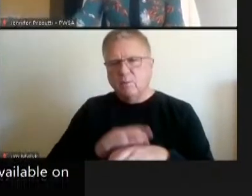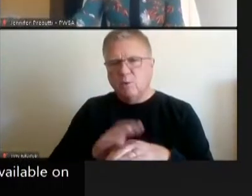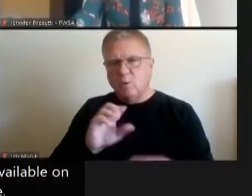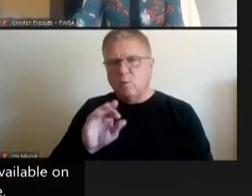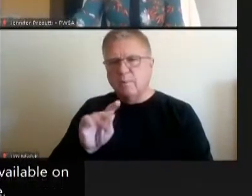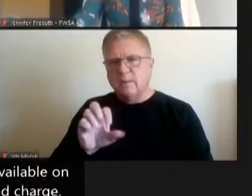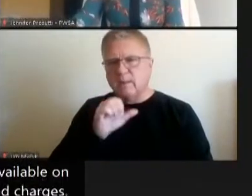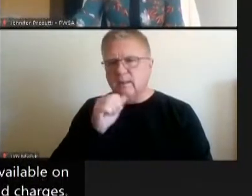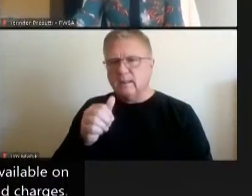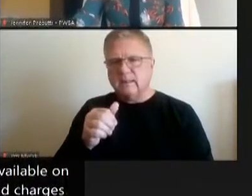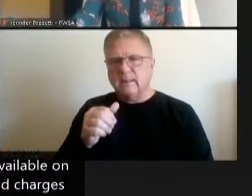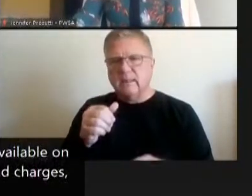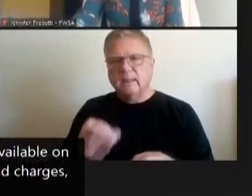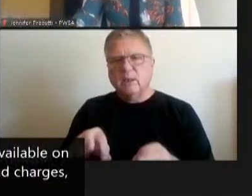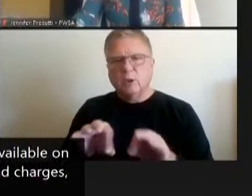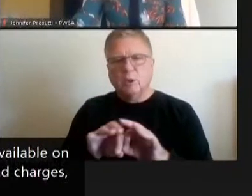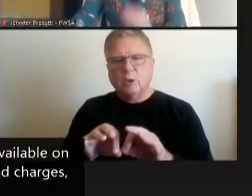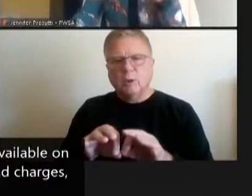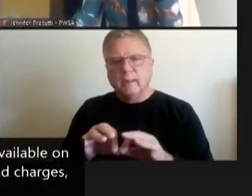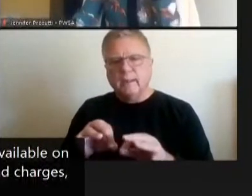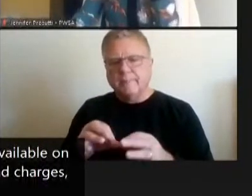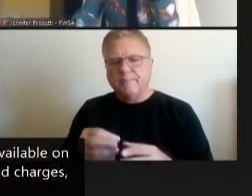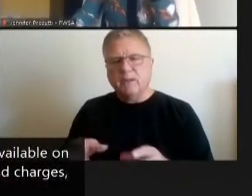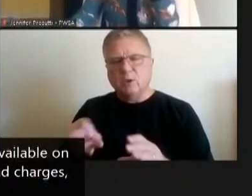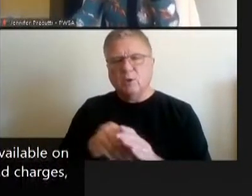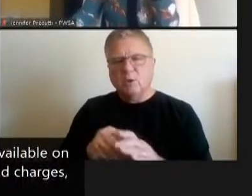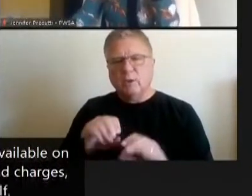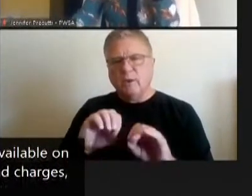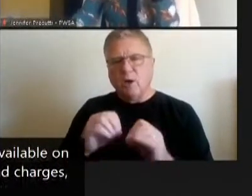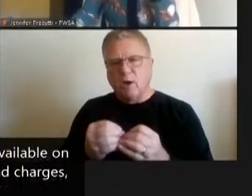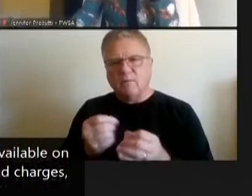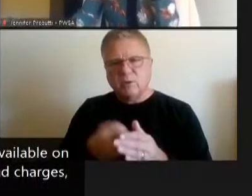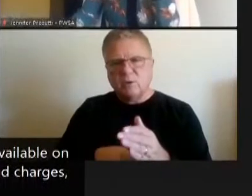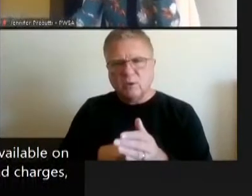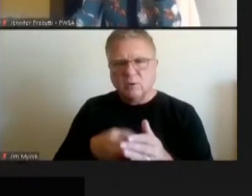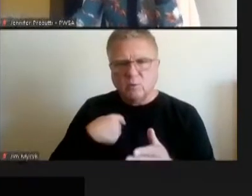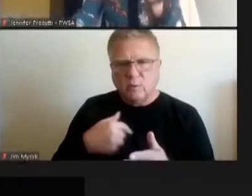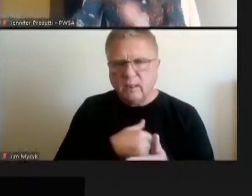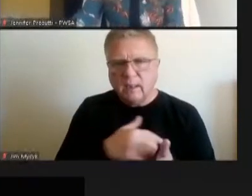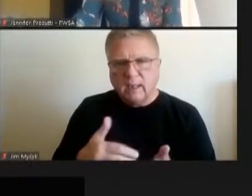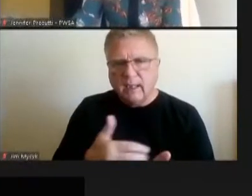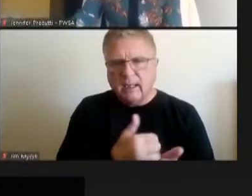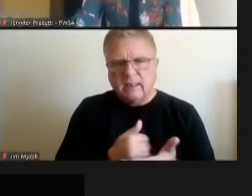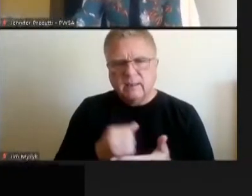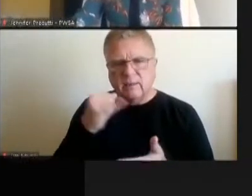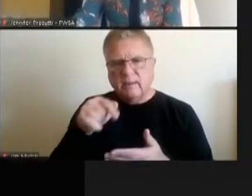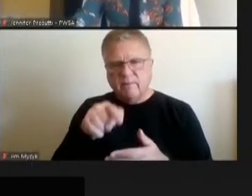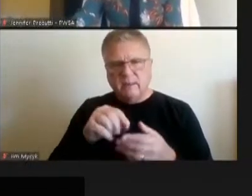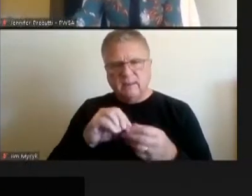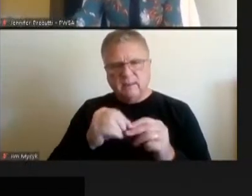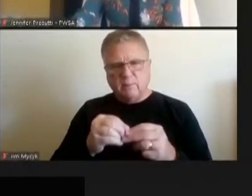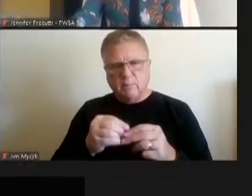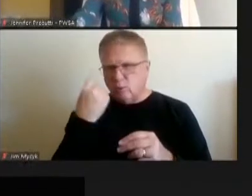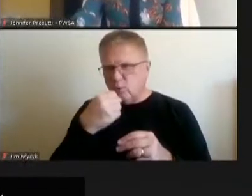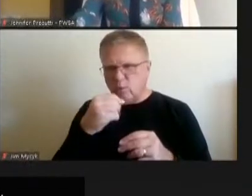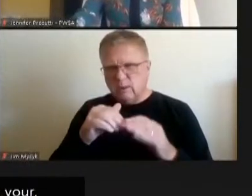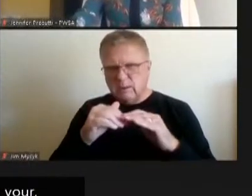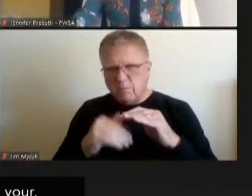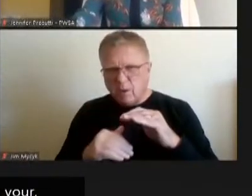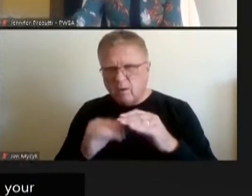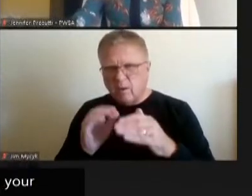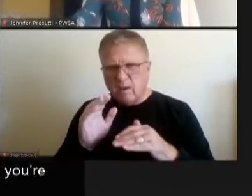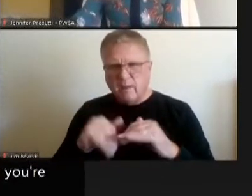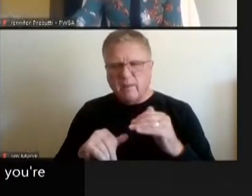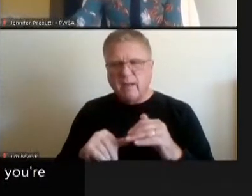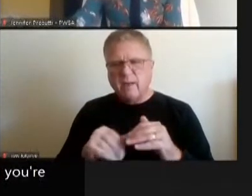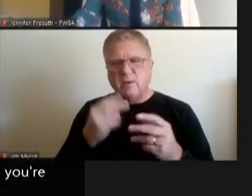ALCOSAN charges, which we collect on ALCOSAN's behalf. So if these dollar numbers look smaller than you're accustomed to seeing in